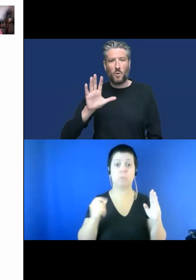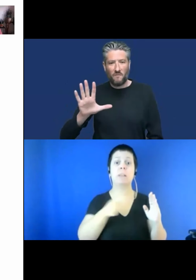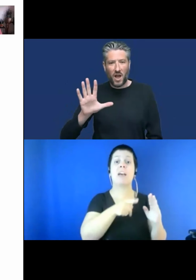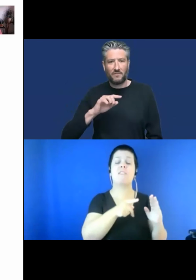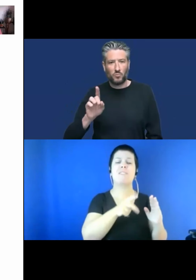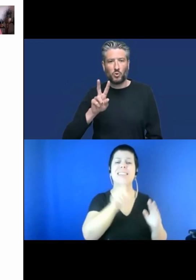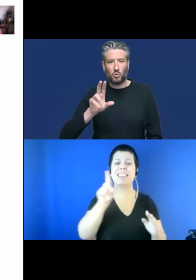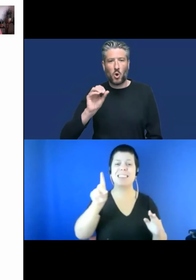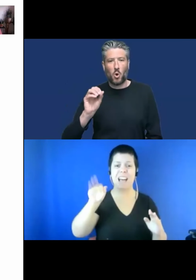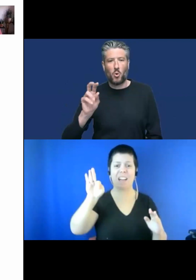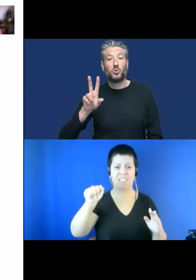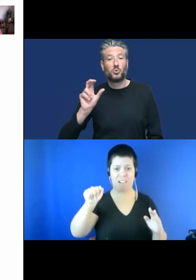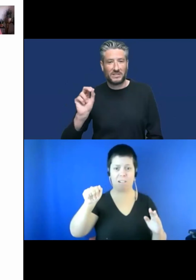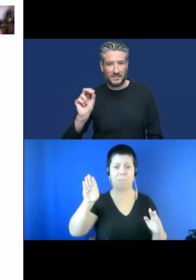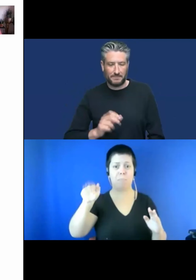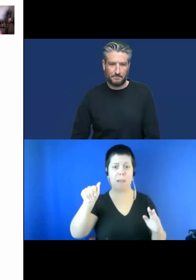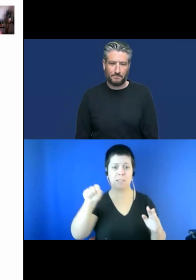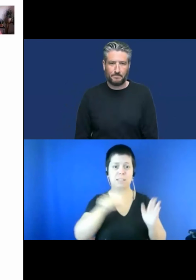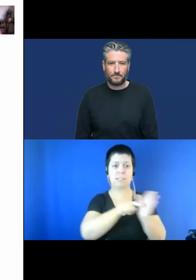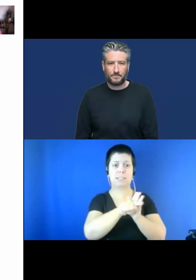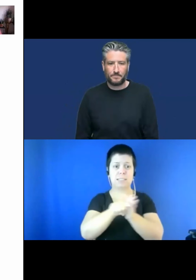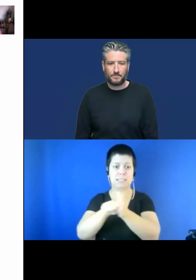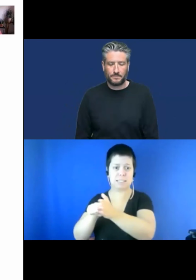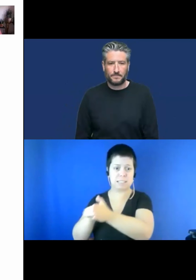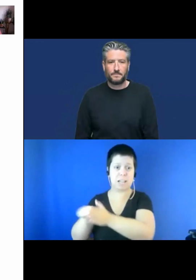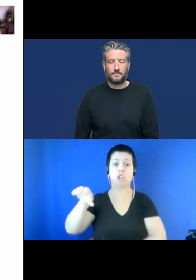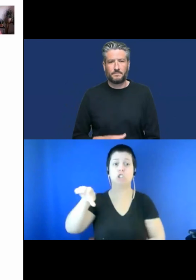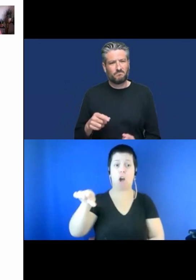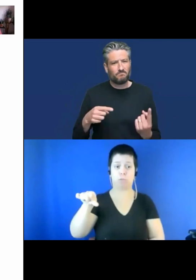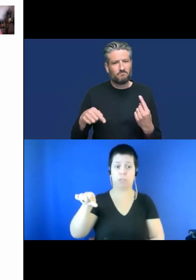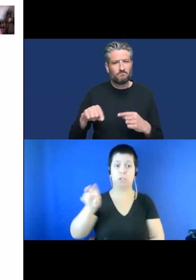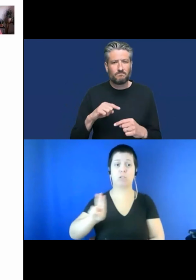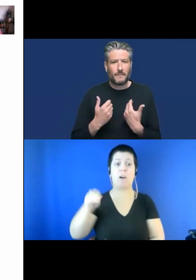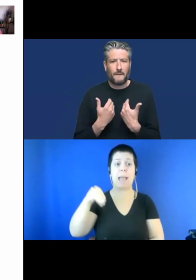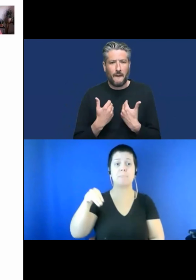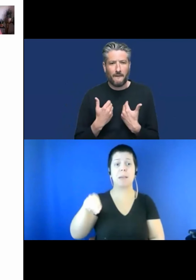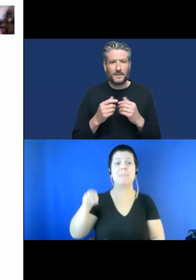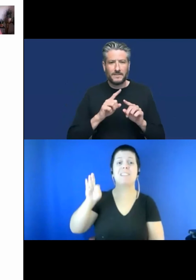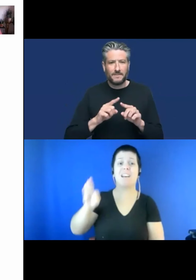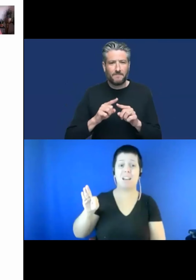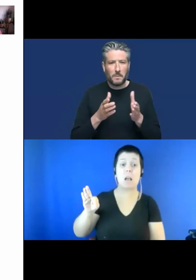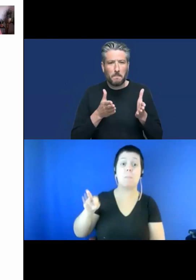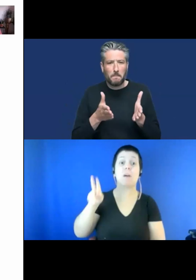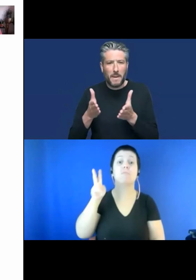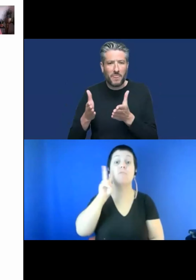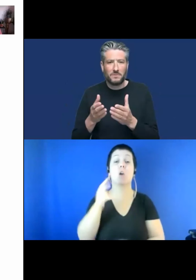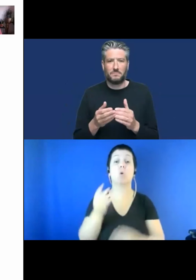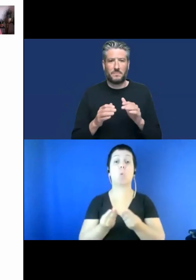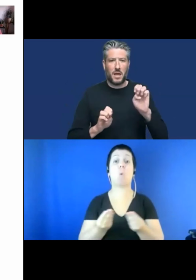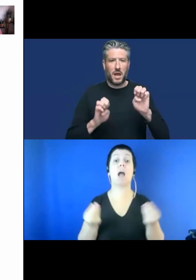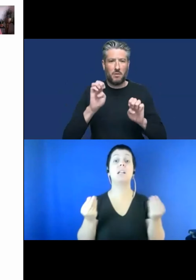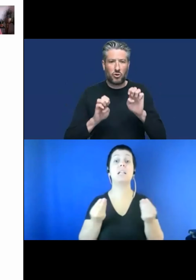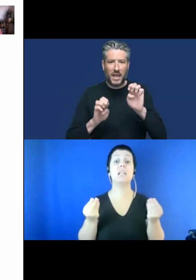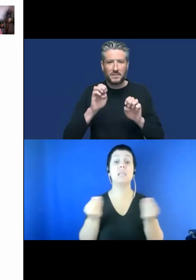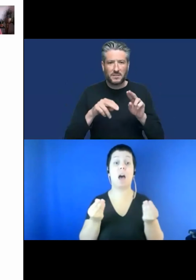the mixed methods appraisal tool to assess the quality of the level of evidence that is available. They also